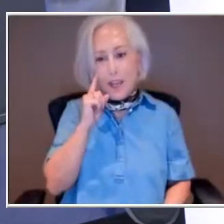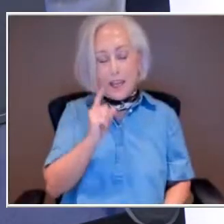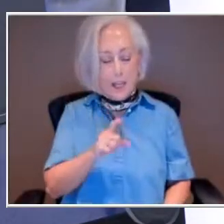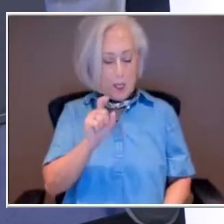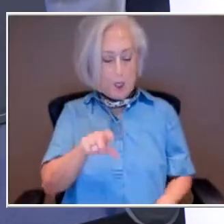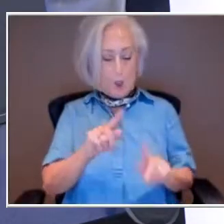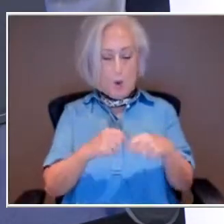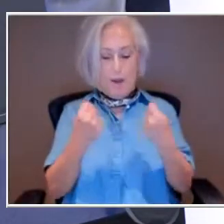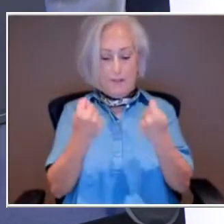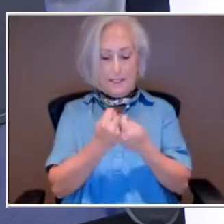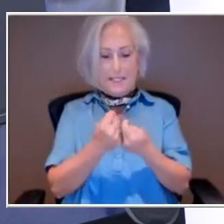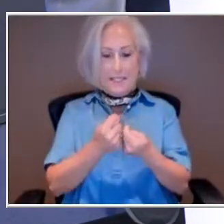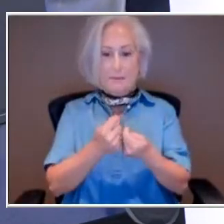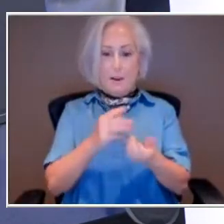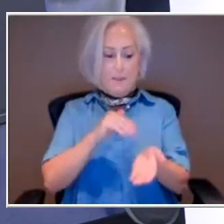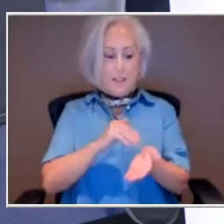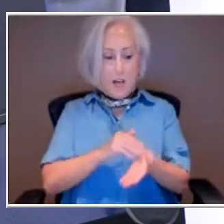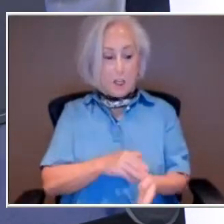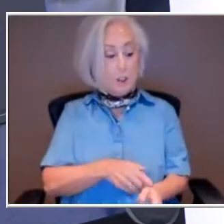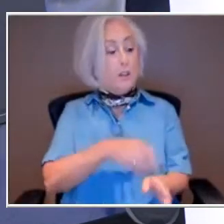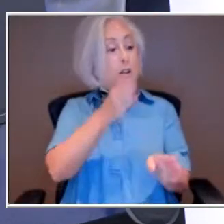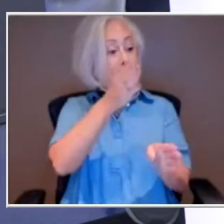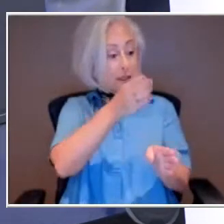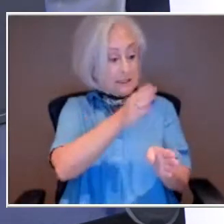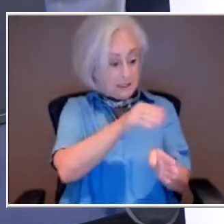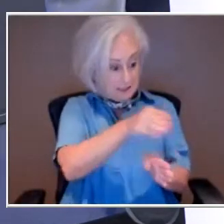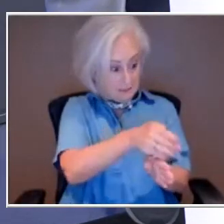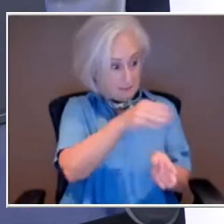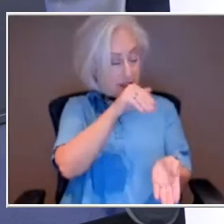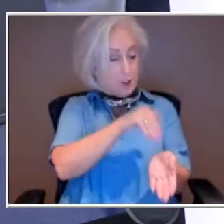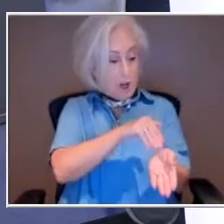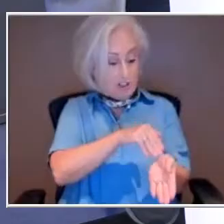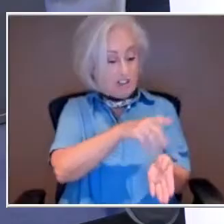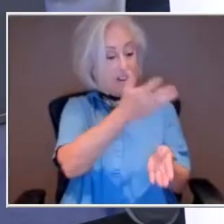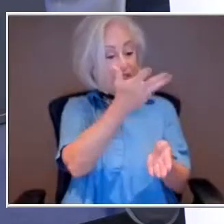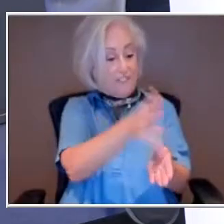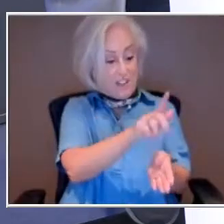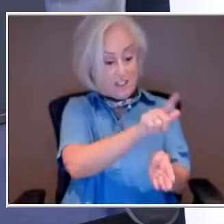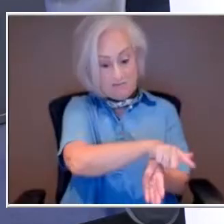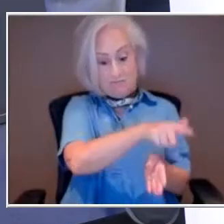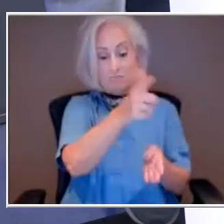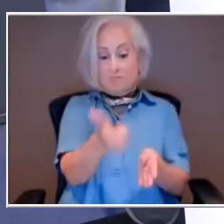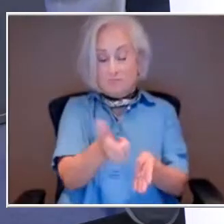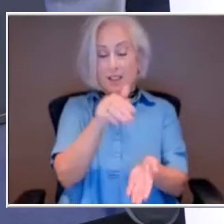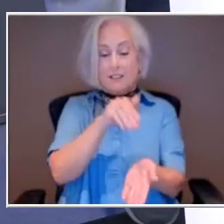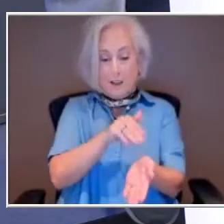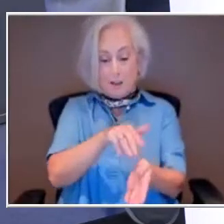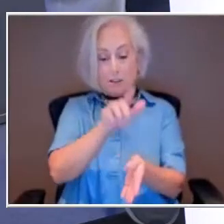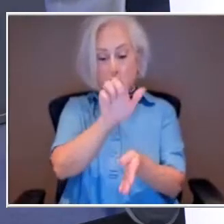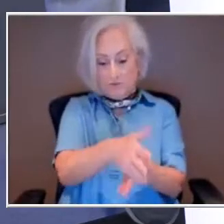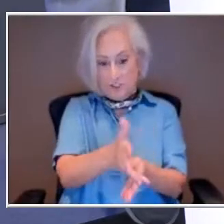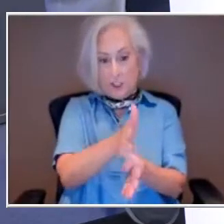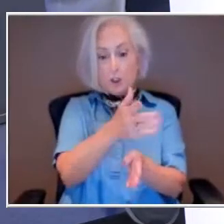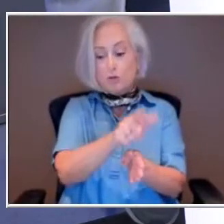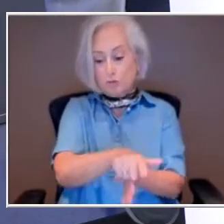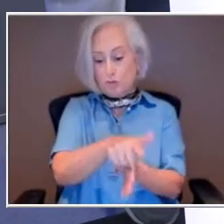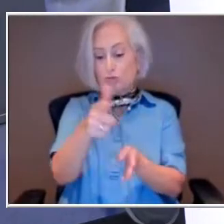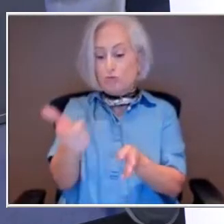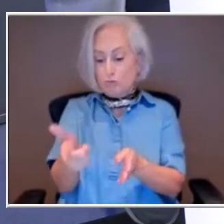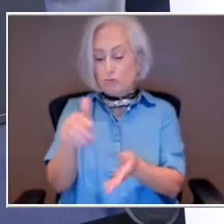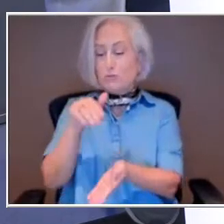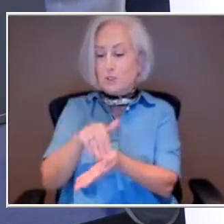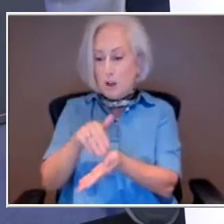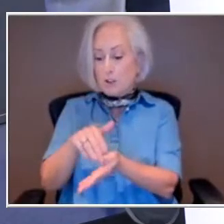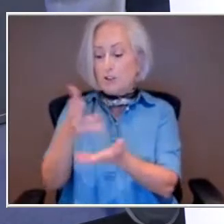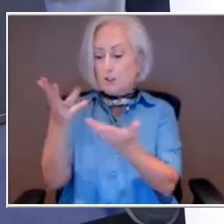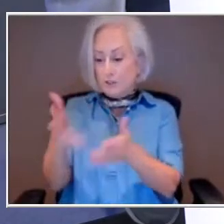line for a patient. They see Dr. Wagner, then she goes away, and then here comes Dr. Lai. He comes in and does the reconstruction. But actually, you guys are talking about this up